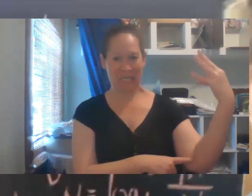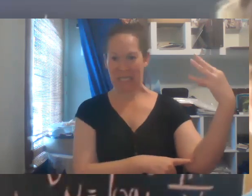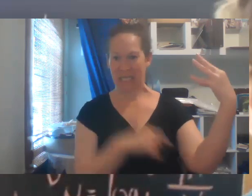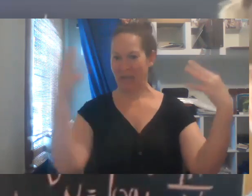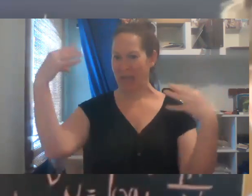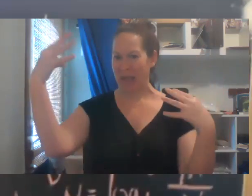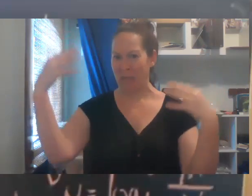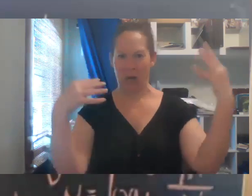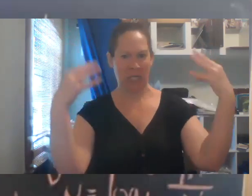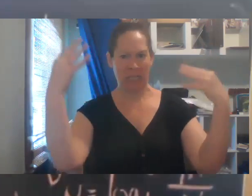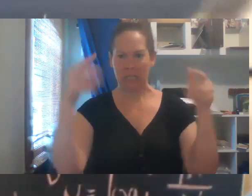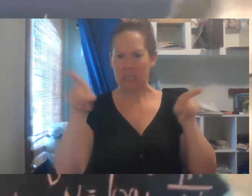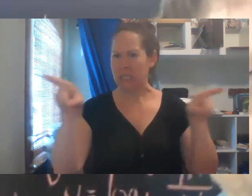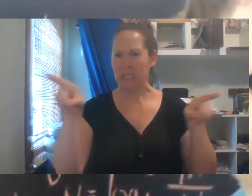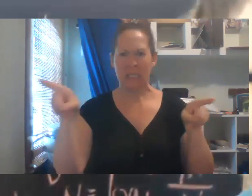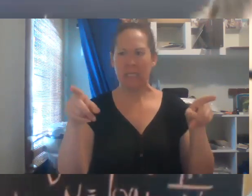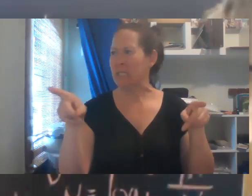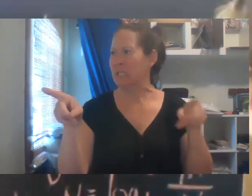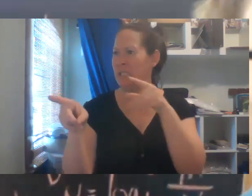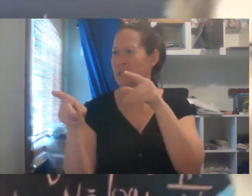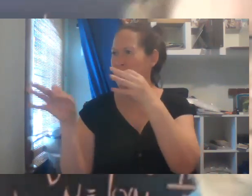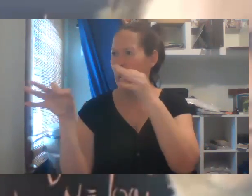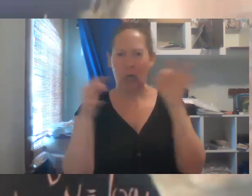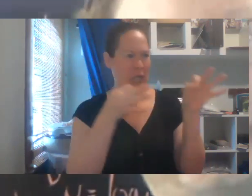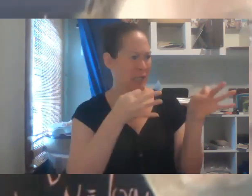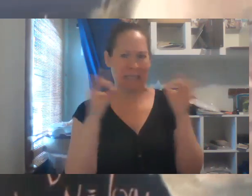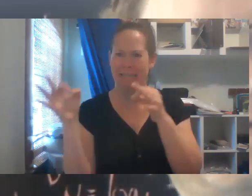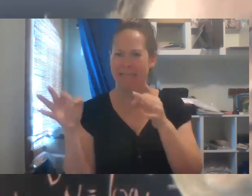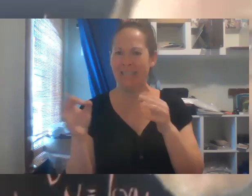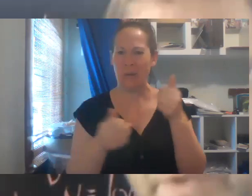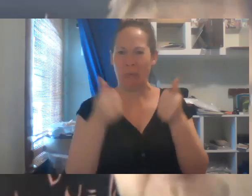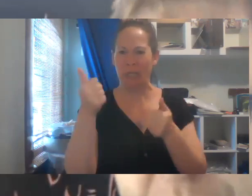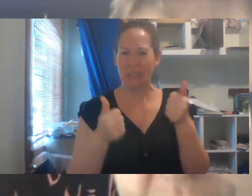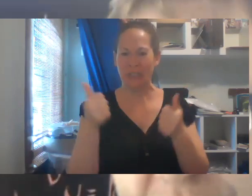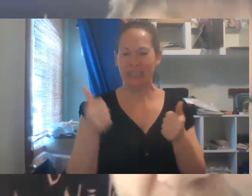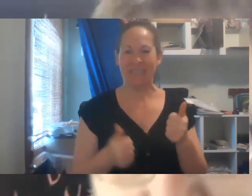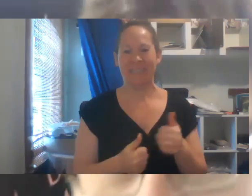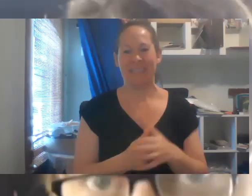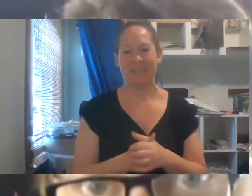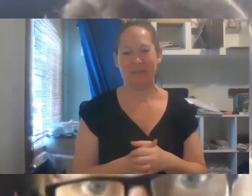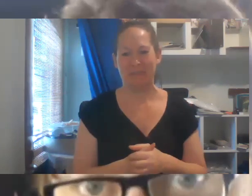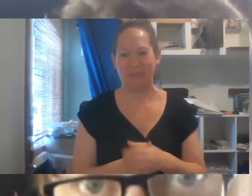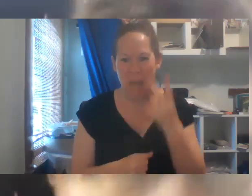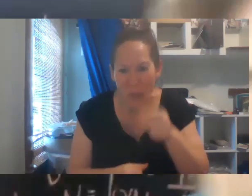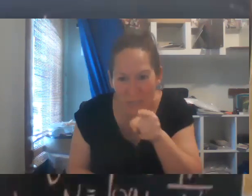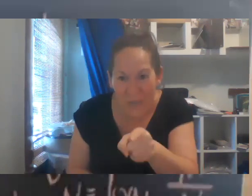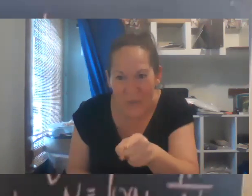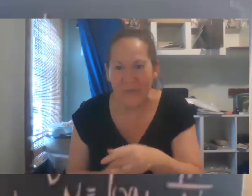over there, which puts my head off the screen. I think most of the time you've seen me doing this. I should be doing this. I should be talking to you.